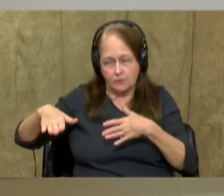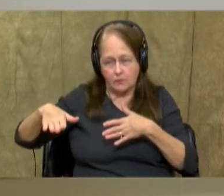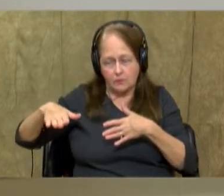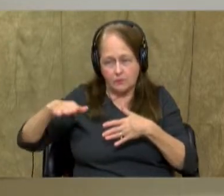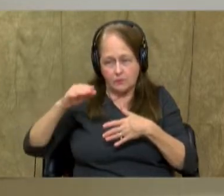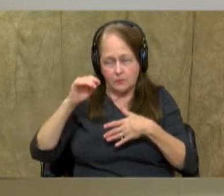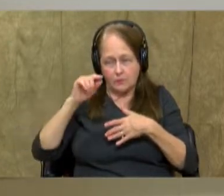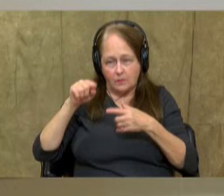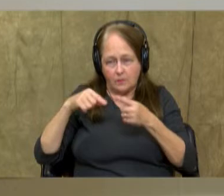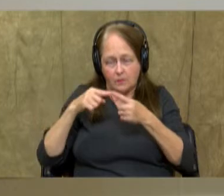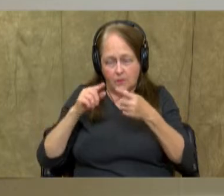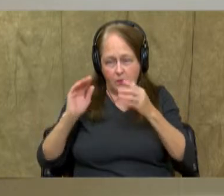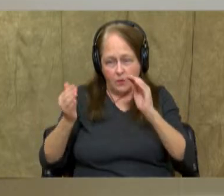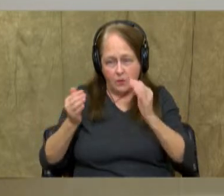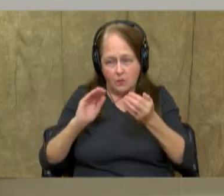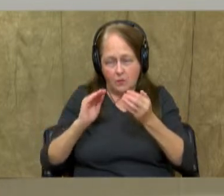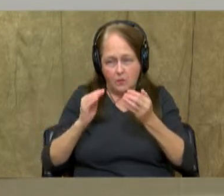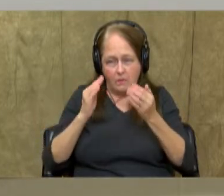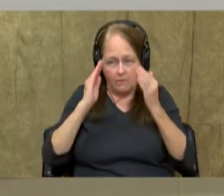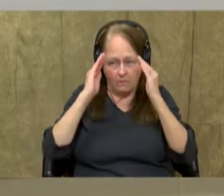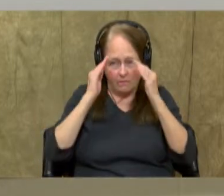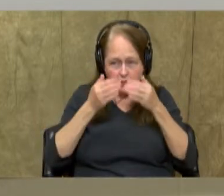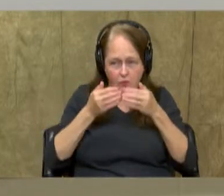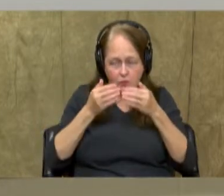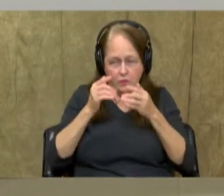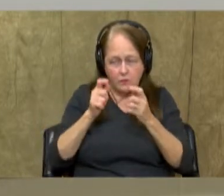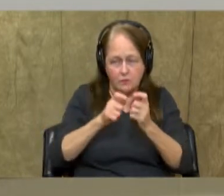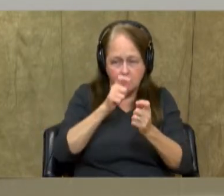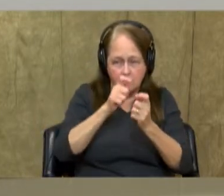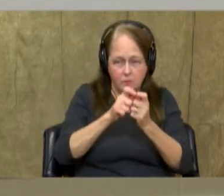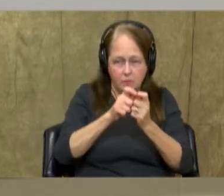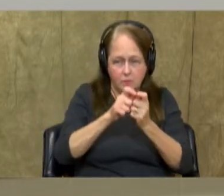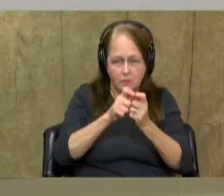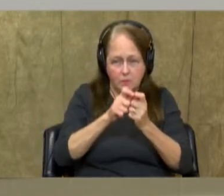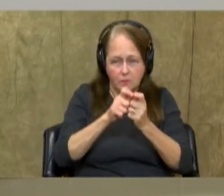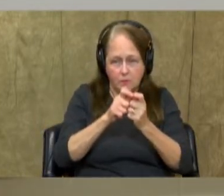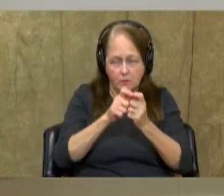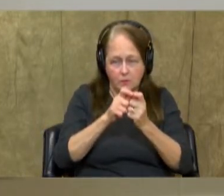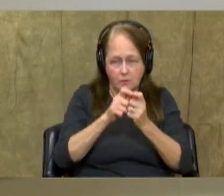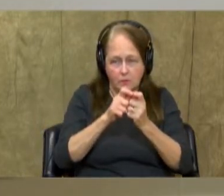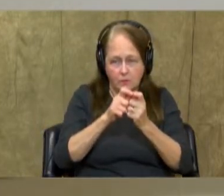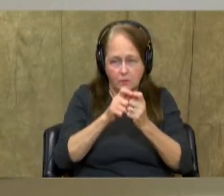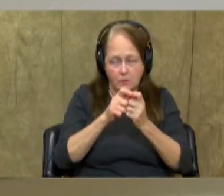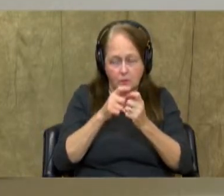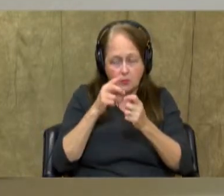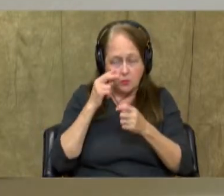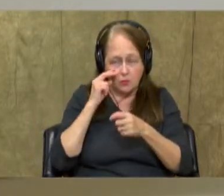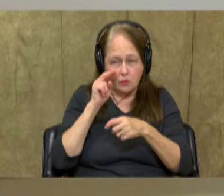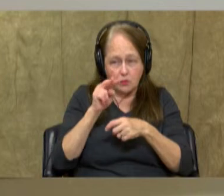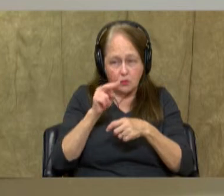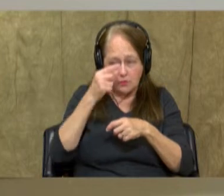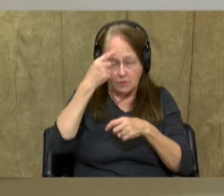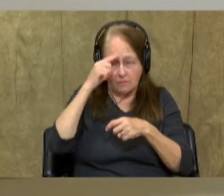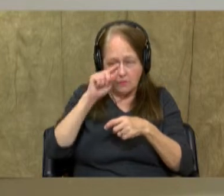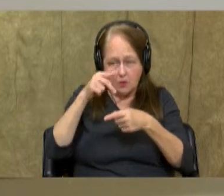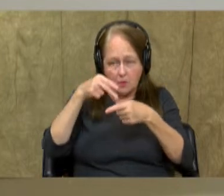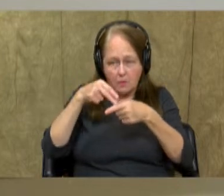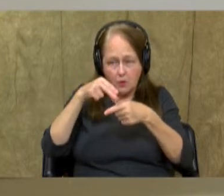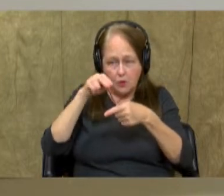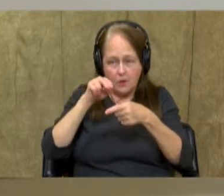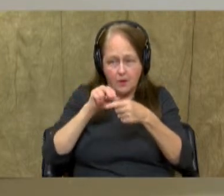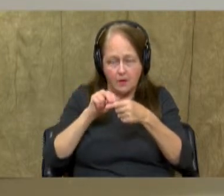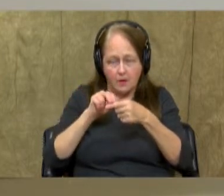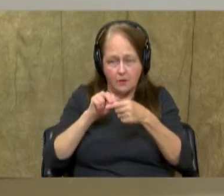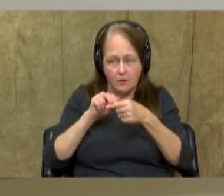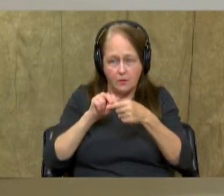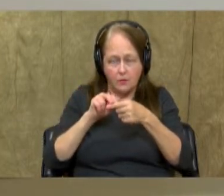comparison. Now, let's focus back on this particular biography. We're looking for pronouns.